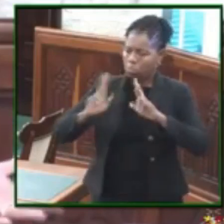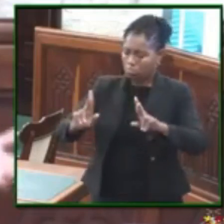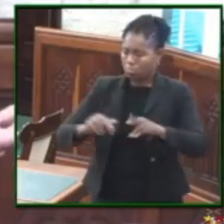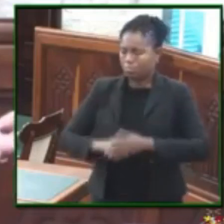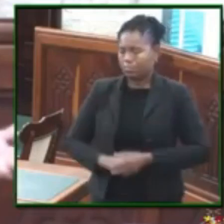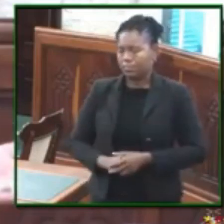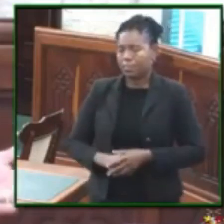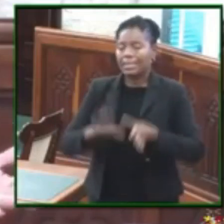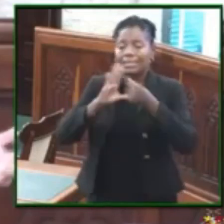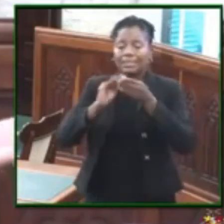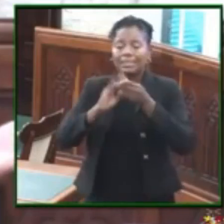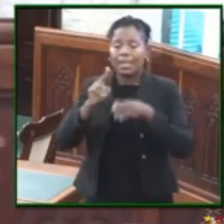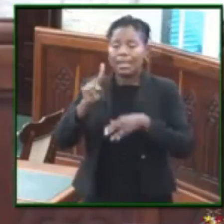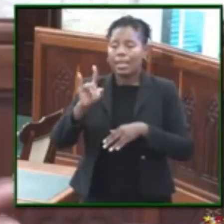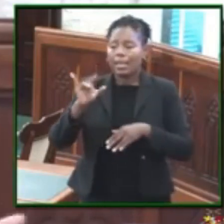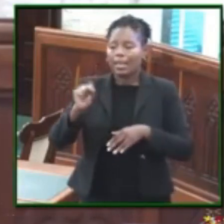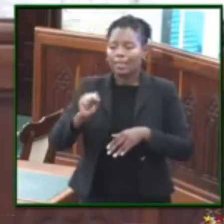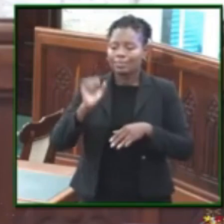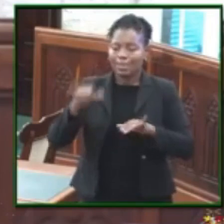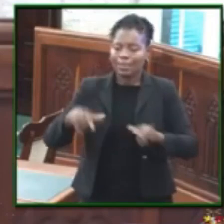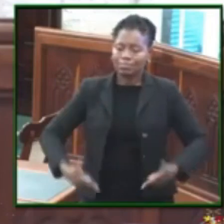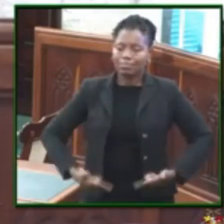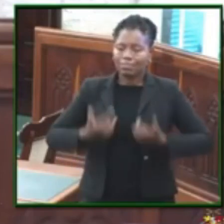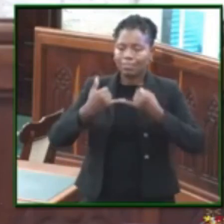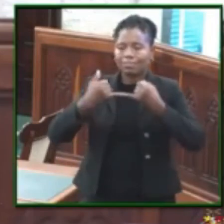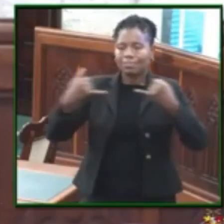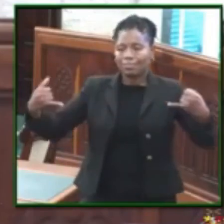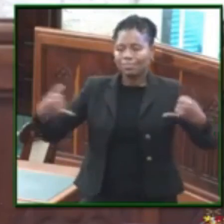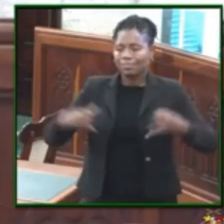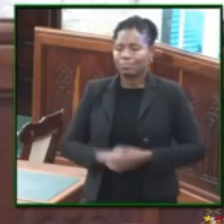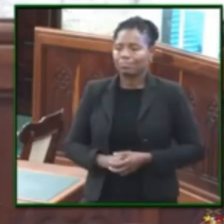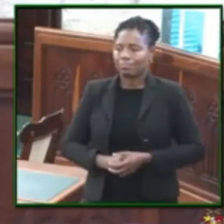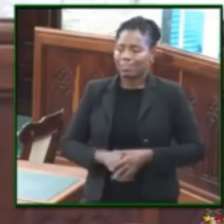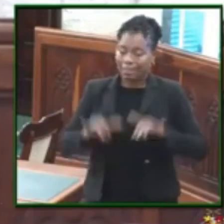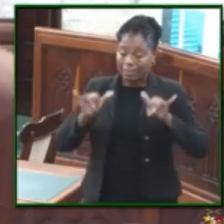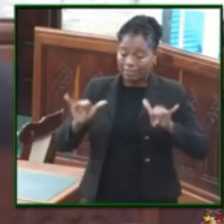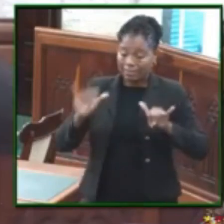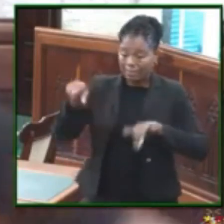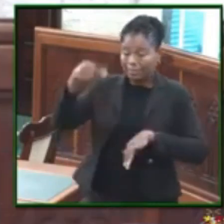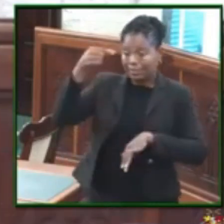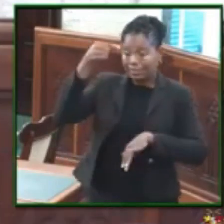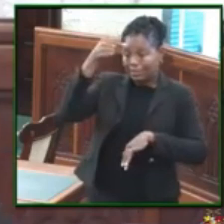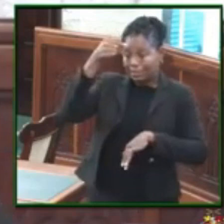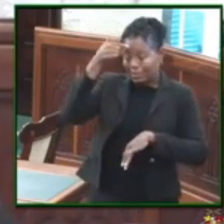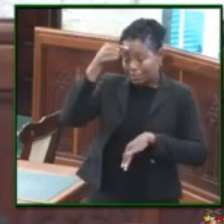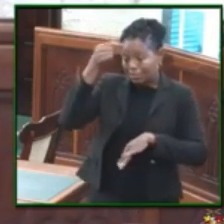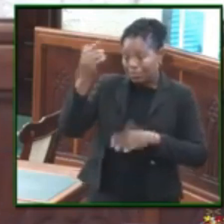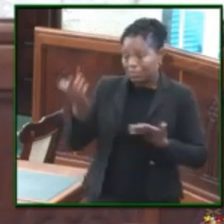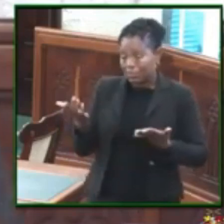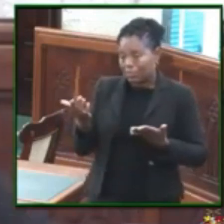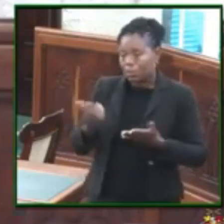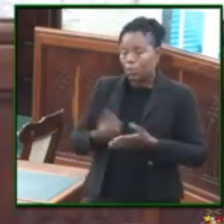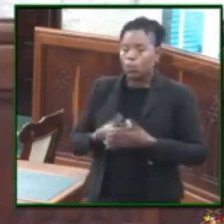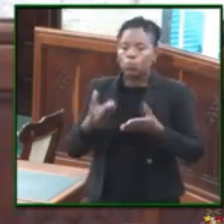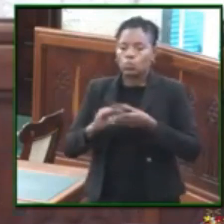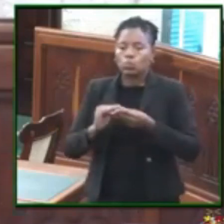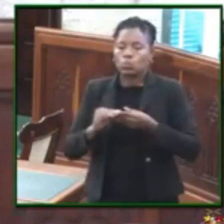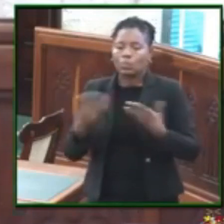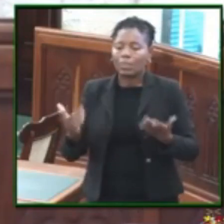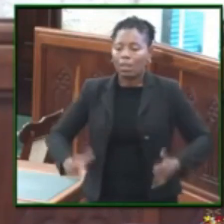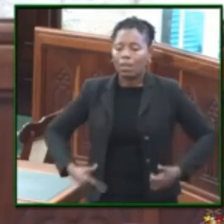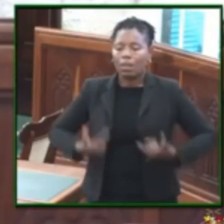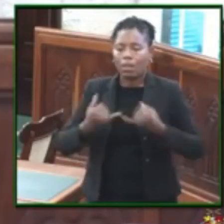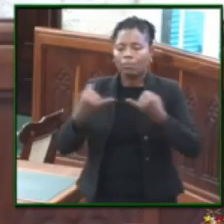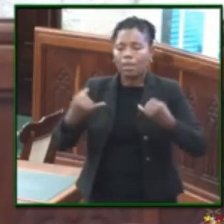says that the NIS is a lifeline, and this government conspired to block the